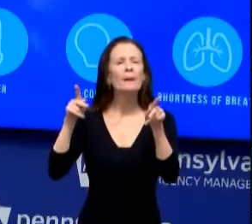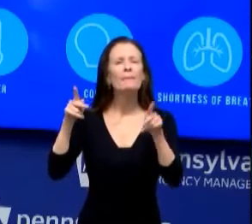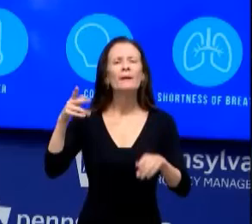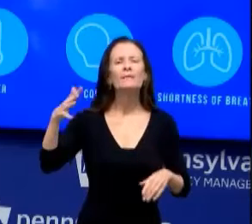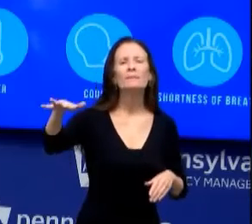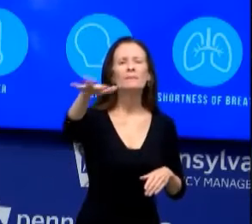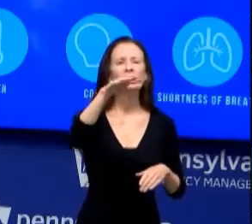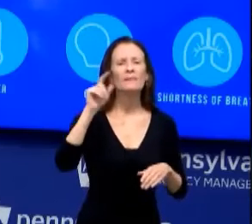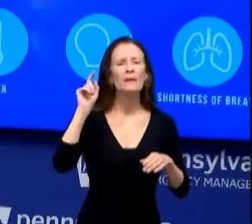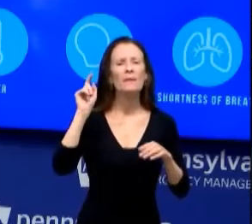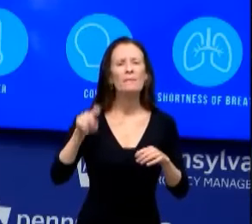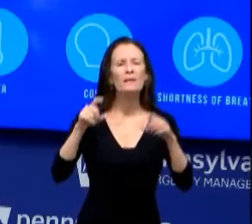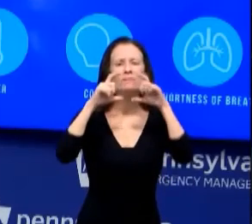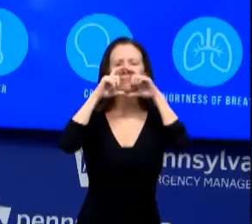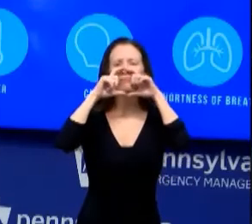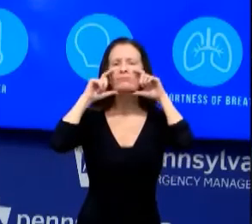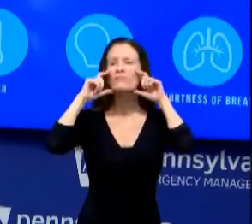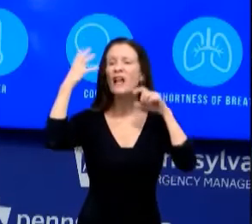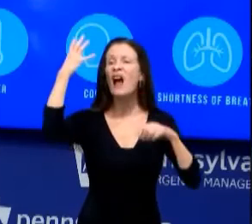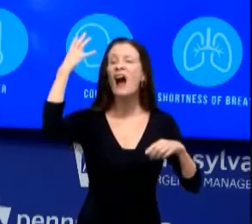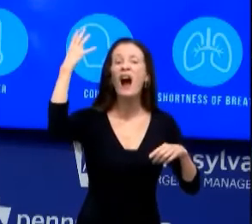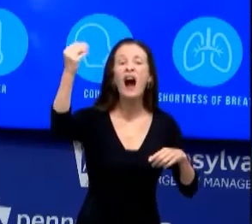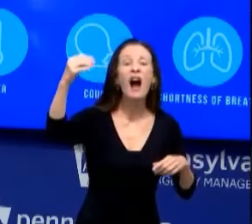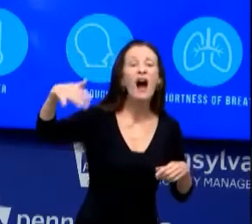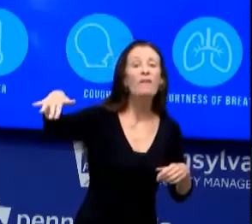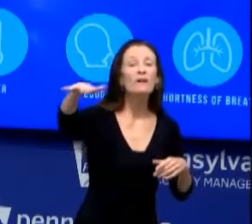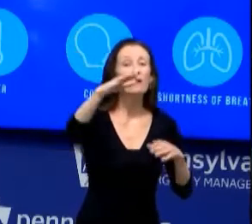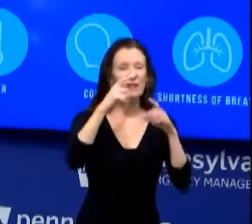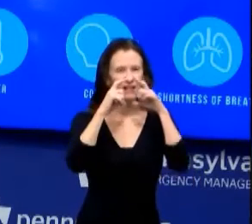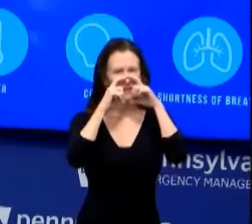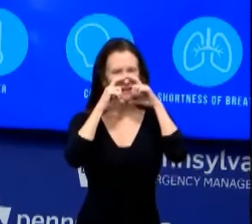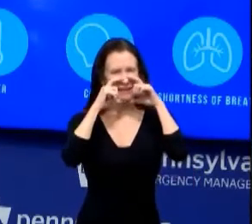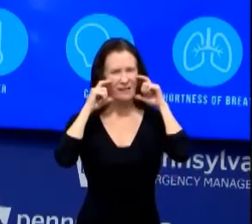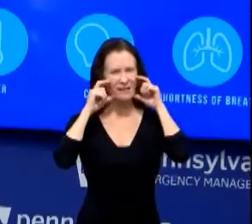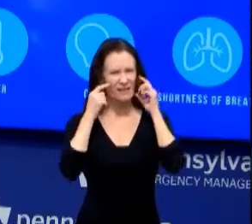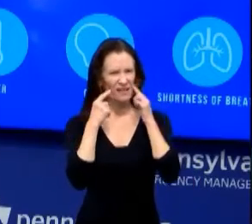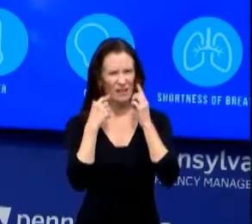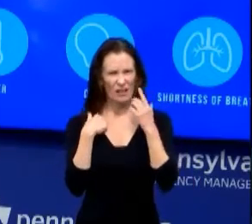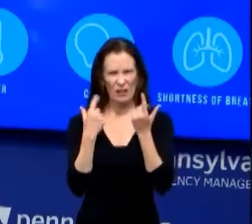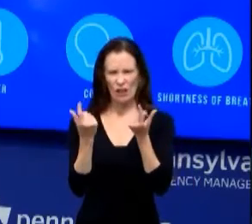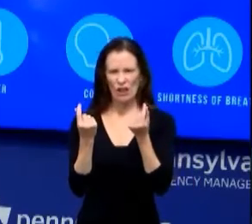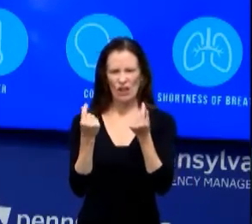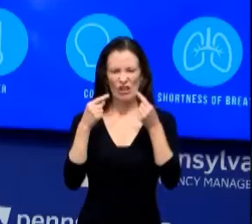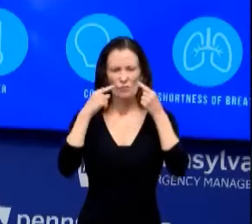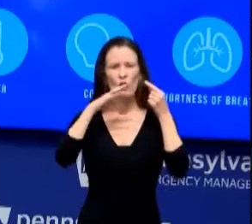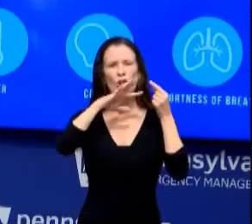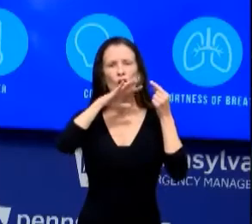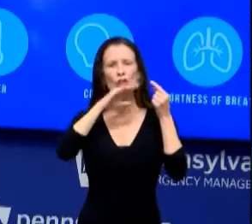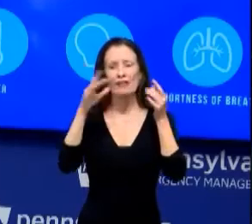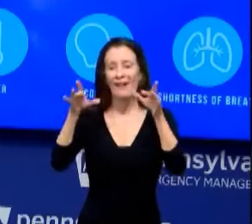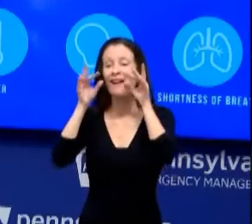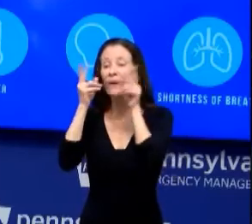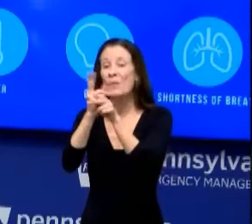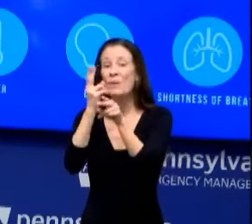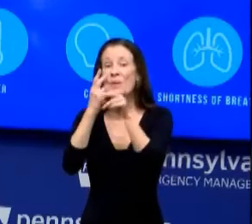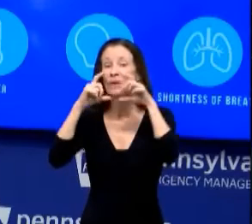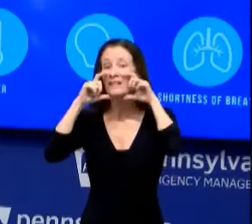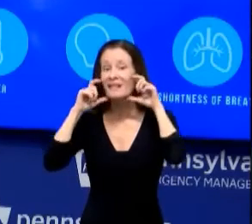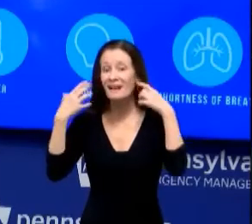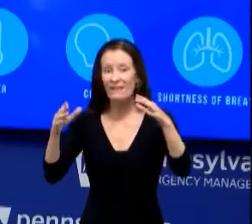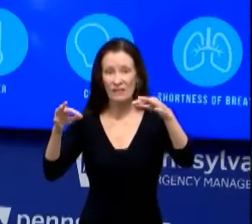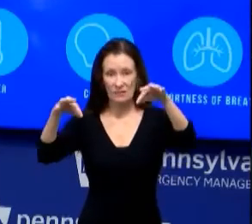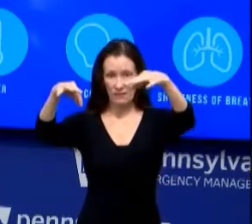putting a mask in the microwave kill germs? Well, we don't recommend putting the masks in microwaves. Microwaves can